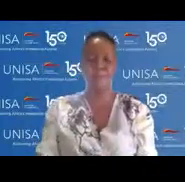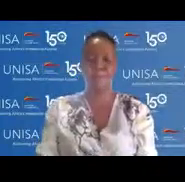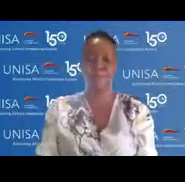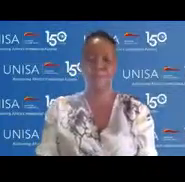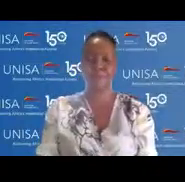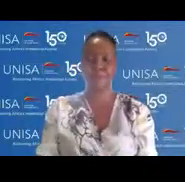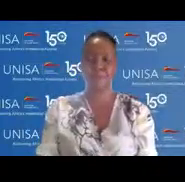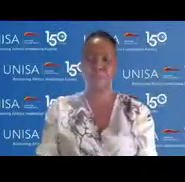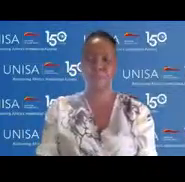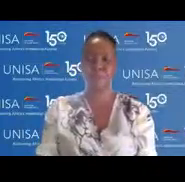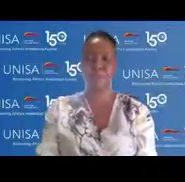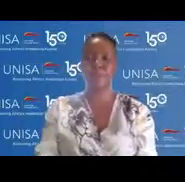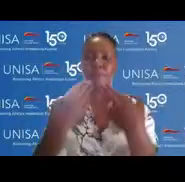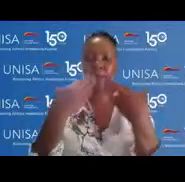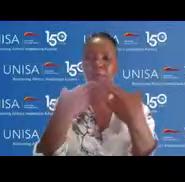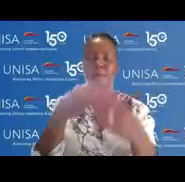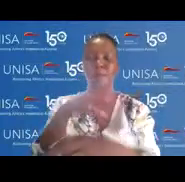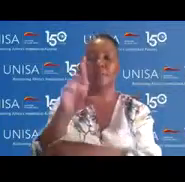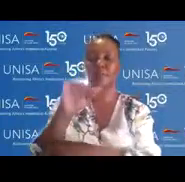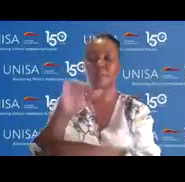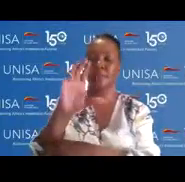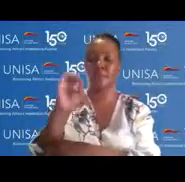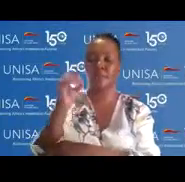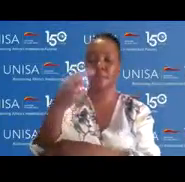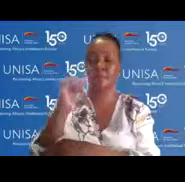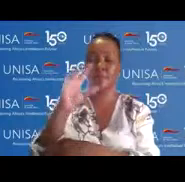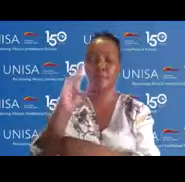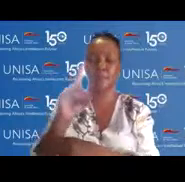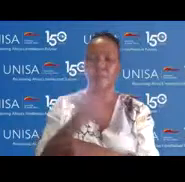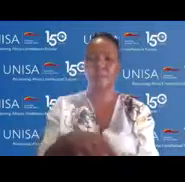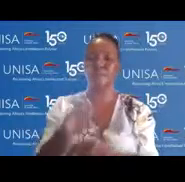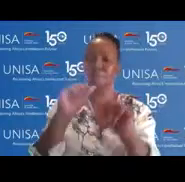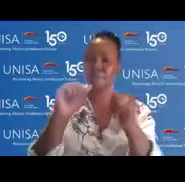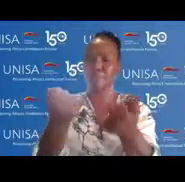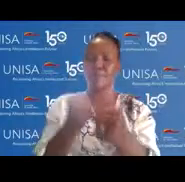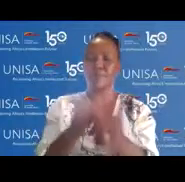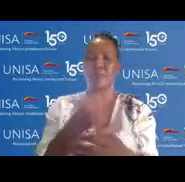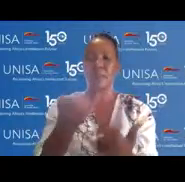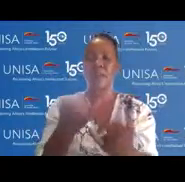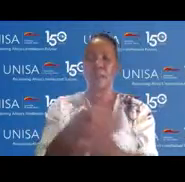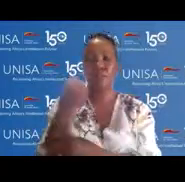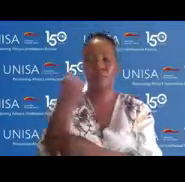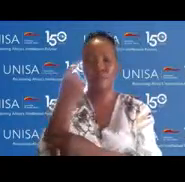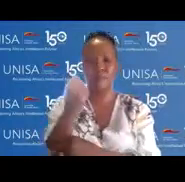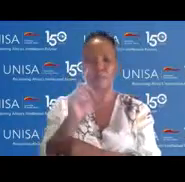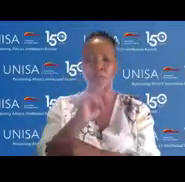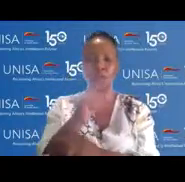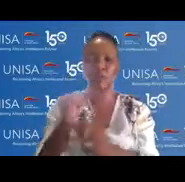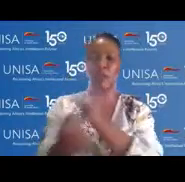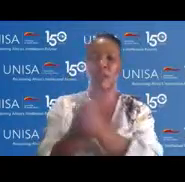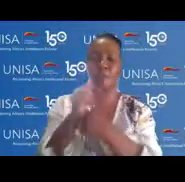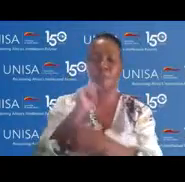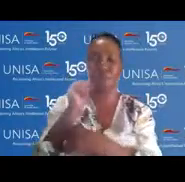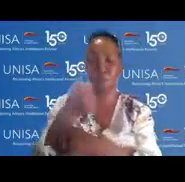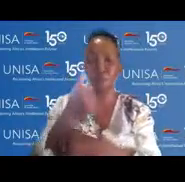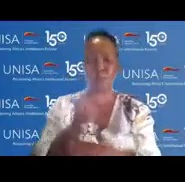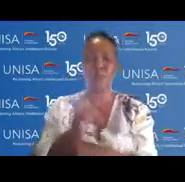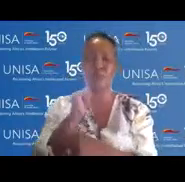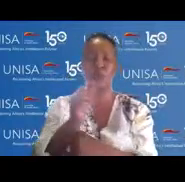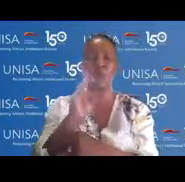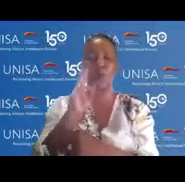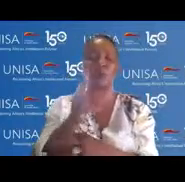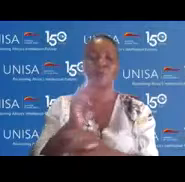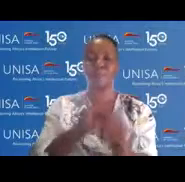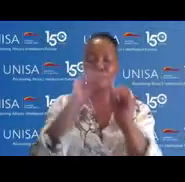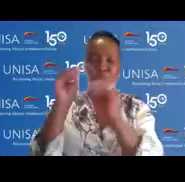Thank you so much, Richard. Yes, now you guys have got a bit of a taster for tomorrow, because we are definitely diving into the